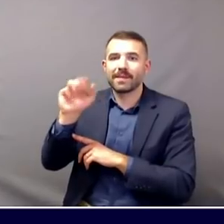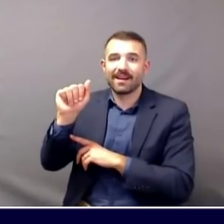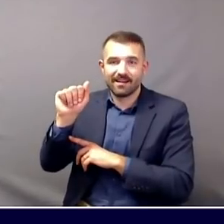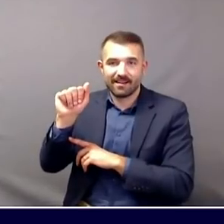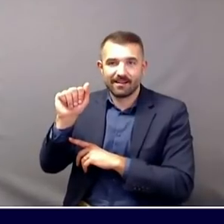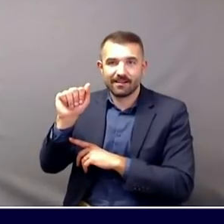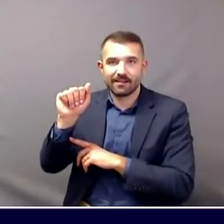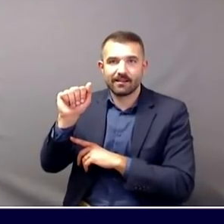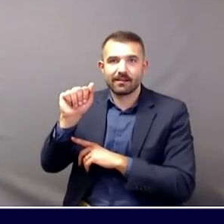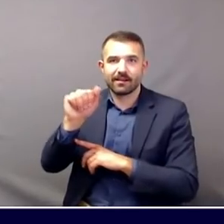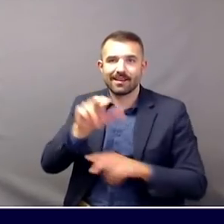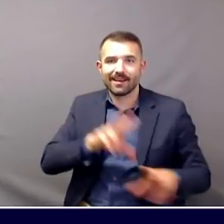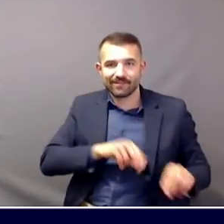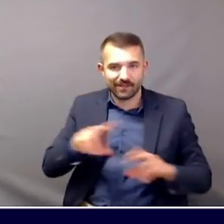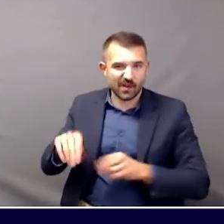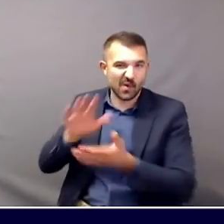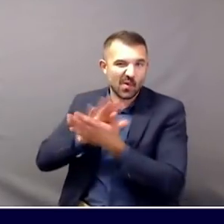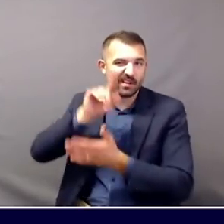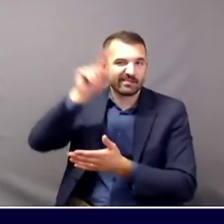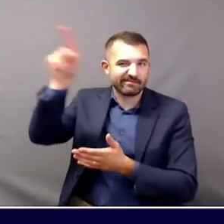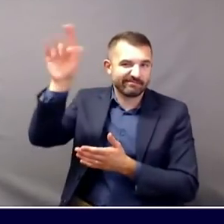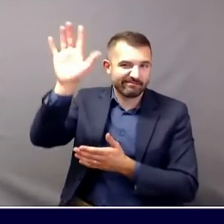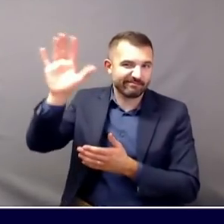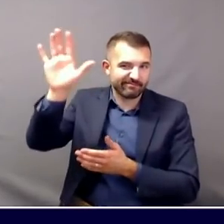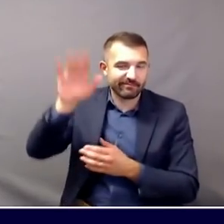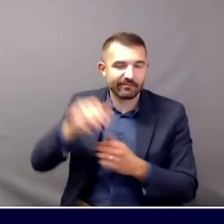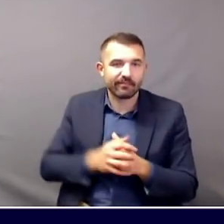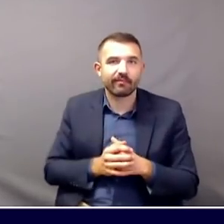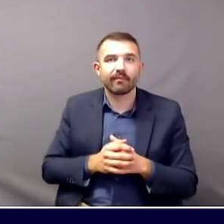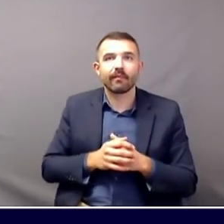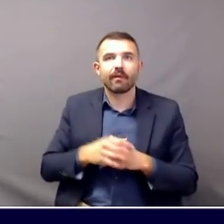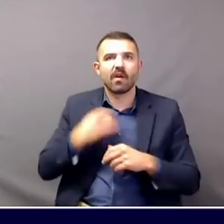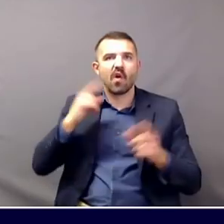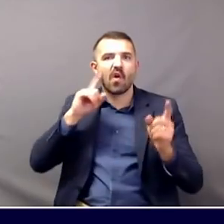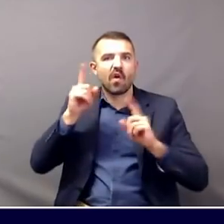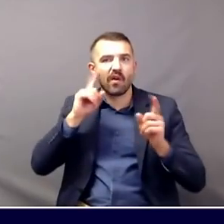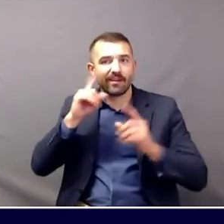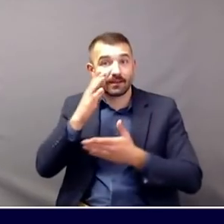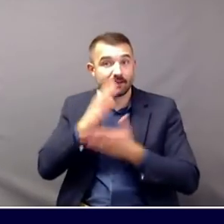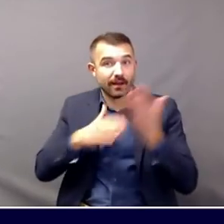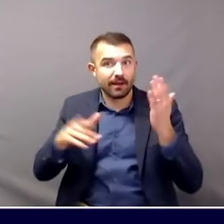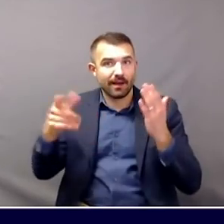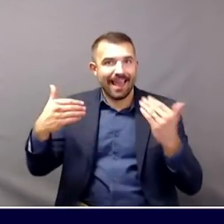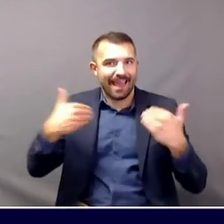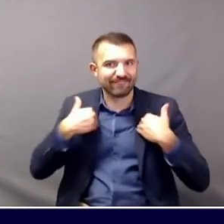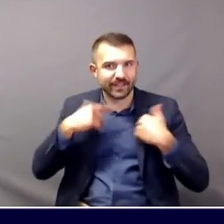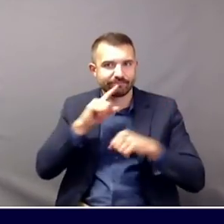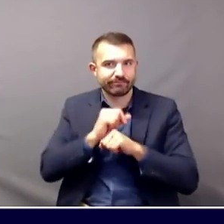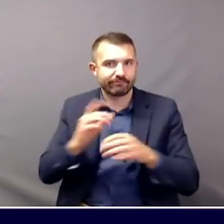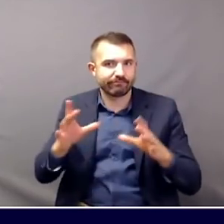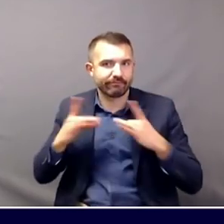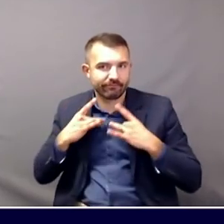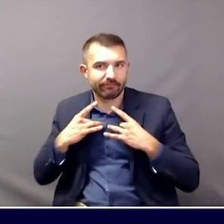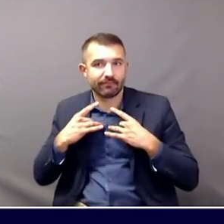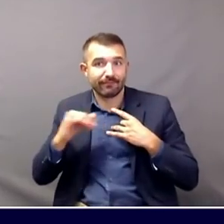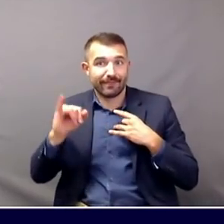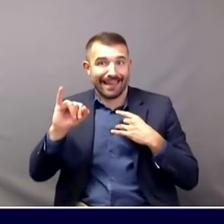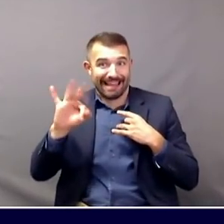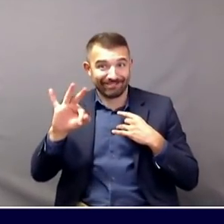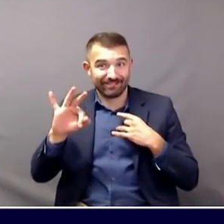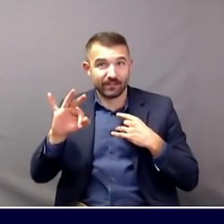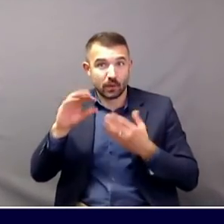colleges and universities around the state are being included in our totals if the students are from out of